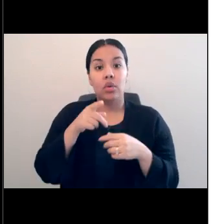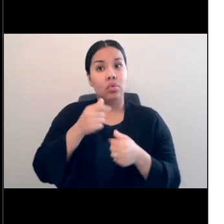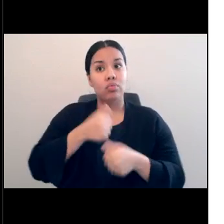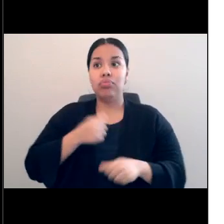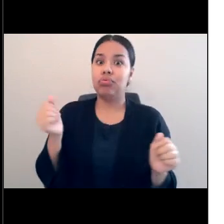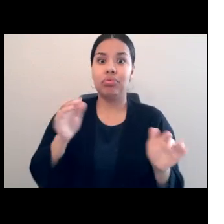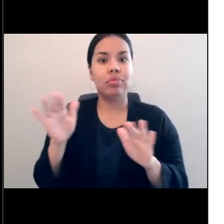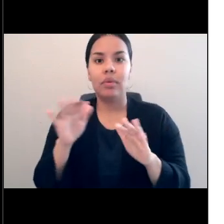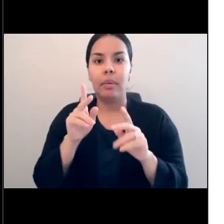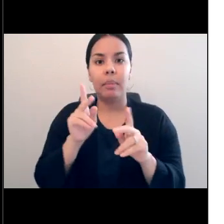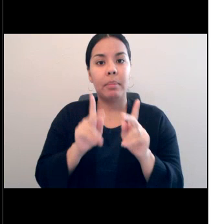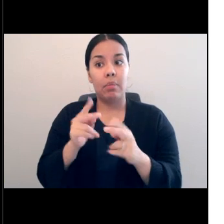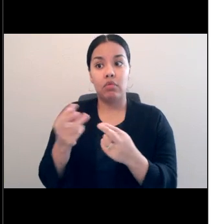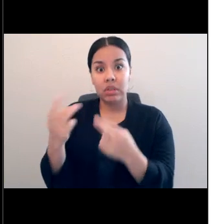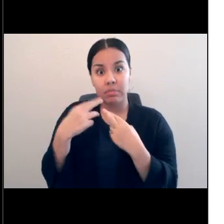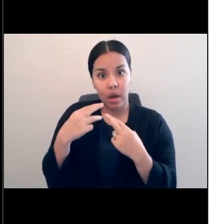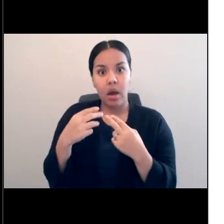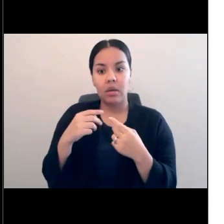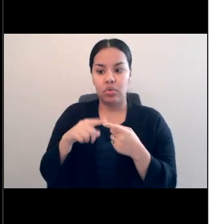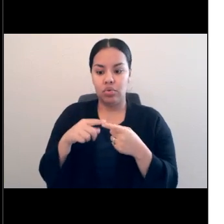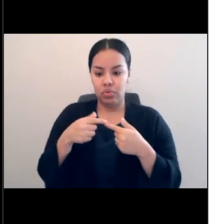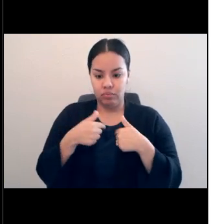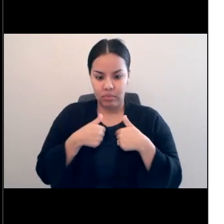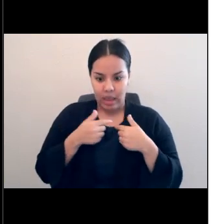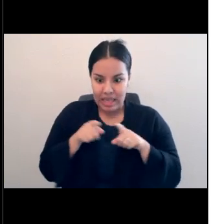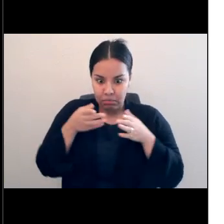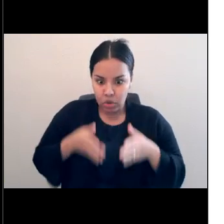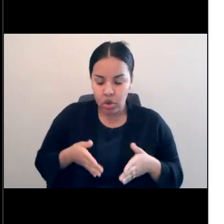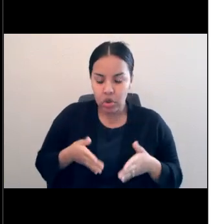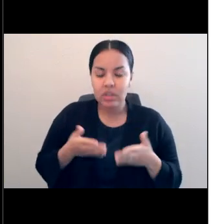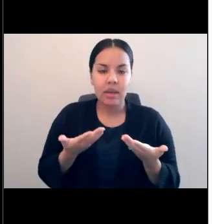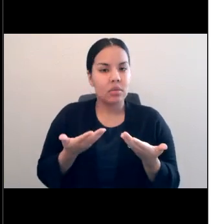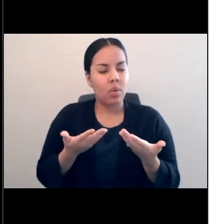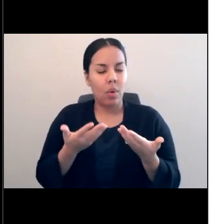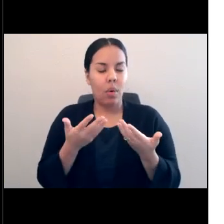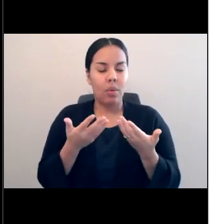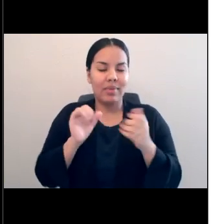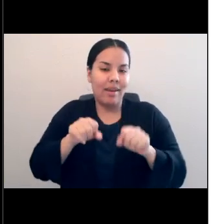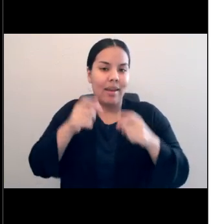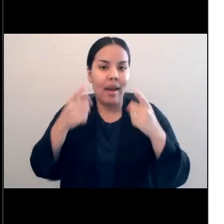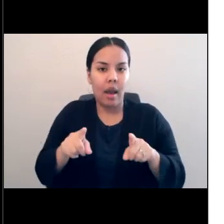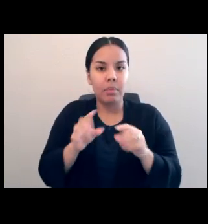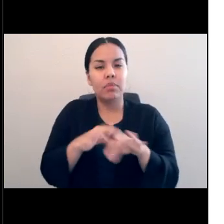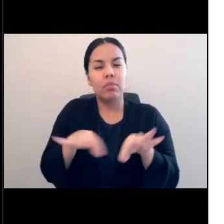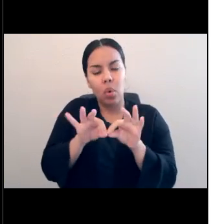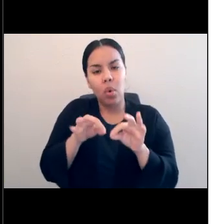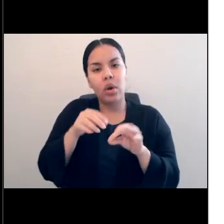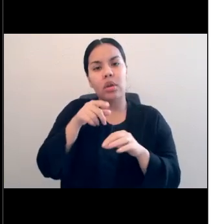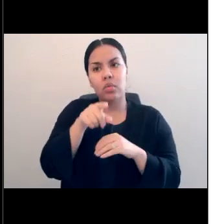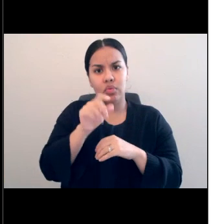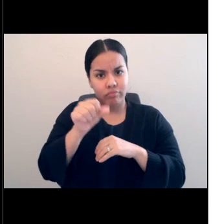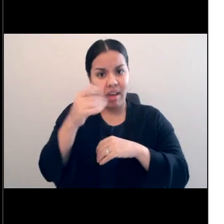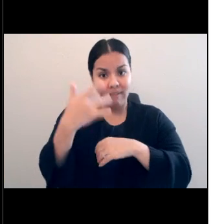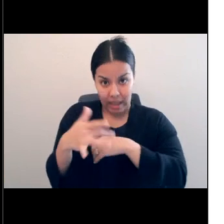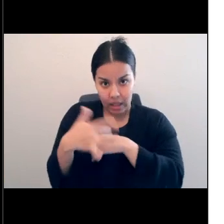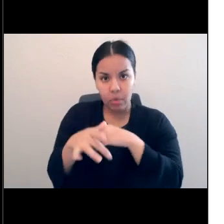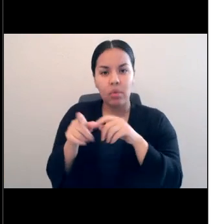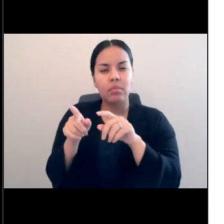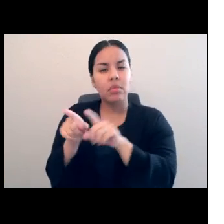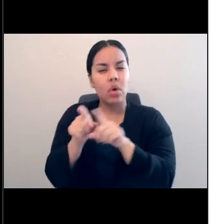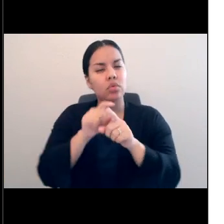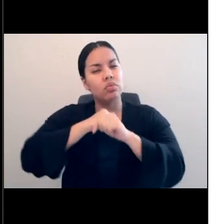person. So you want to be available, make sure that you are available, but also that you're protecting your time. So you'll get to a point where